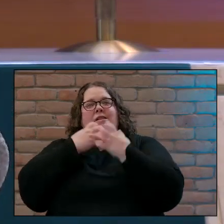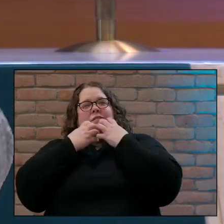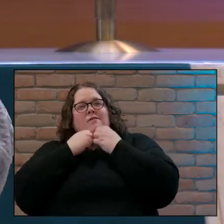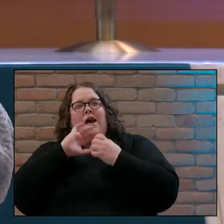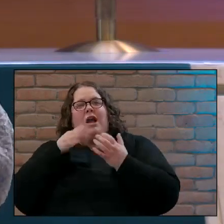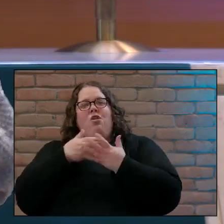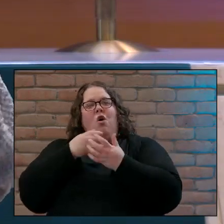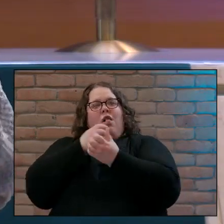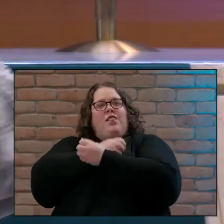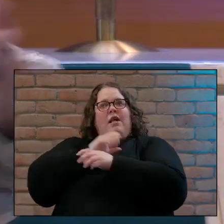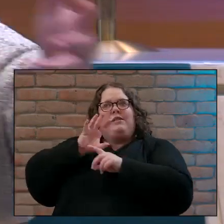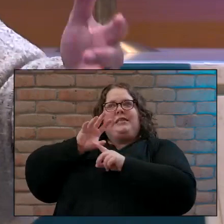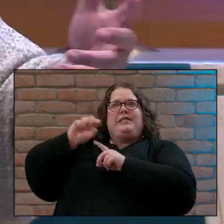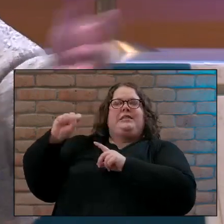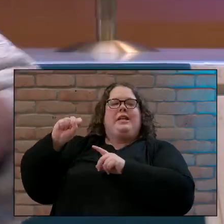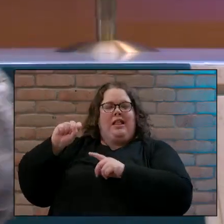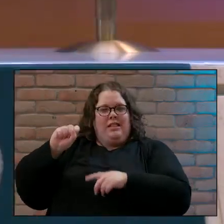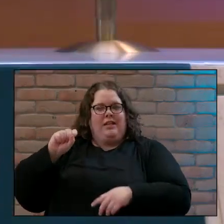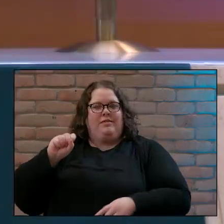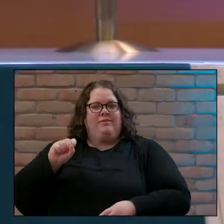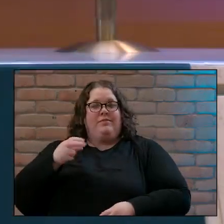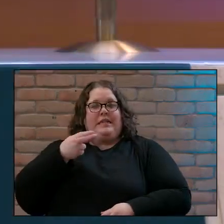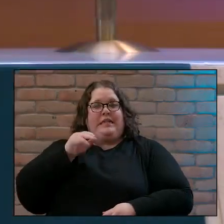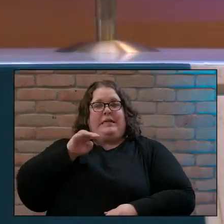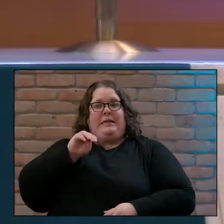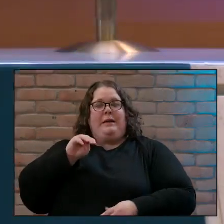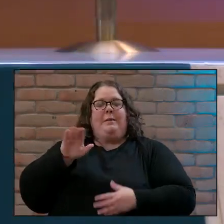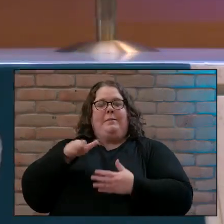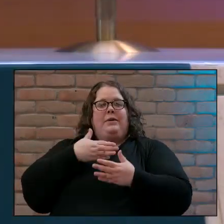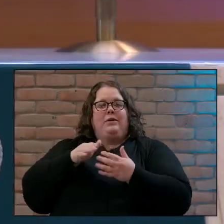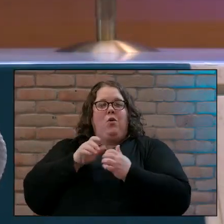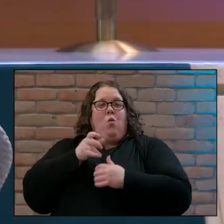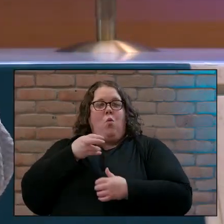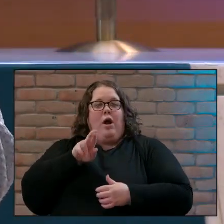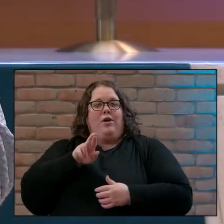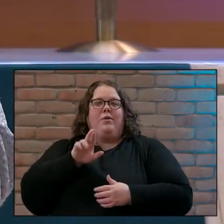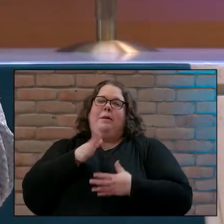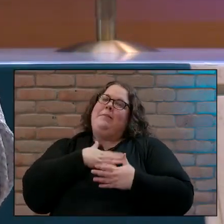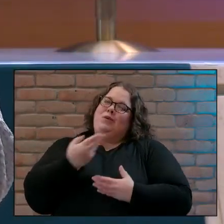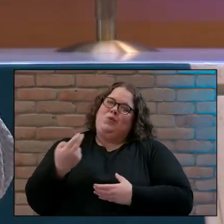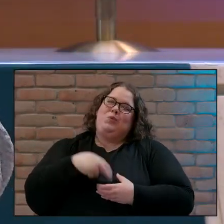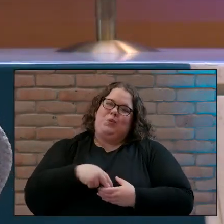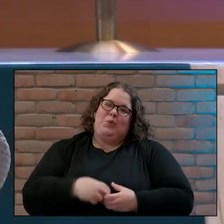Excelling. It's a hymn that's going to be shared with us by our choir, but feel free to join in.